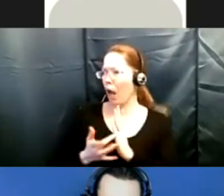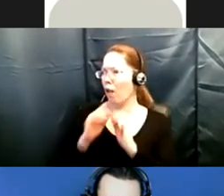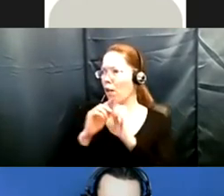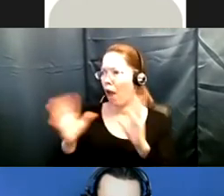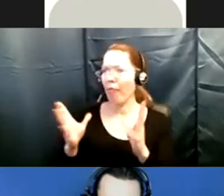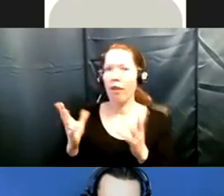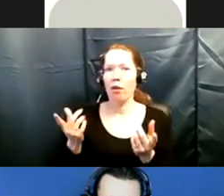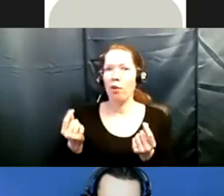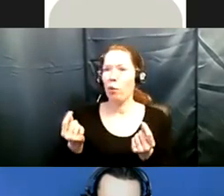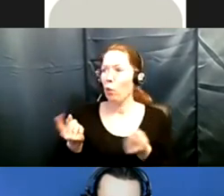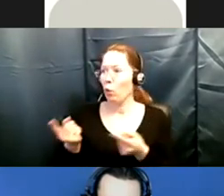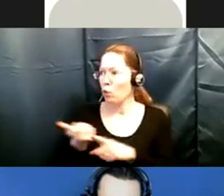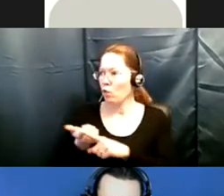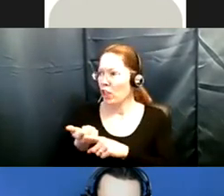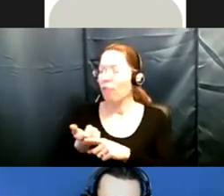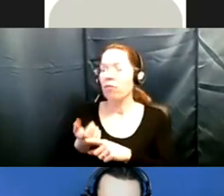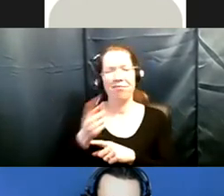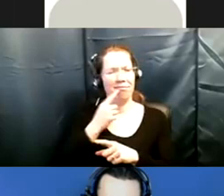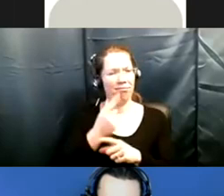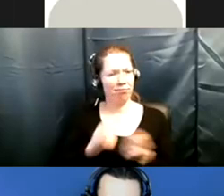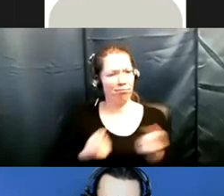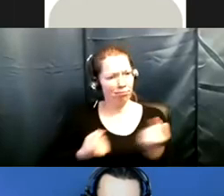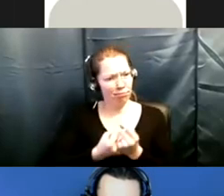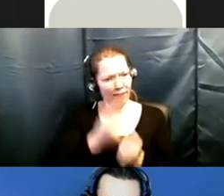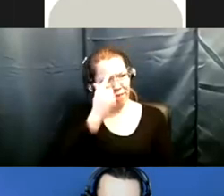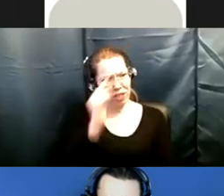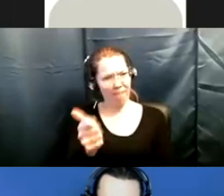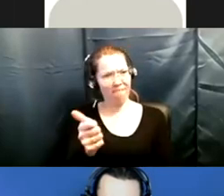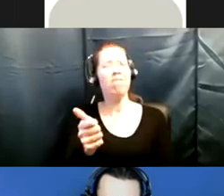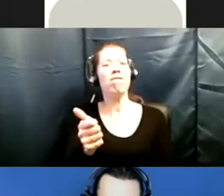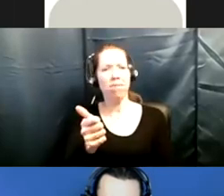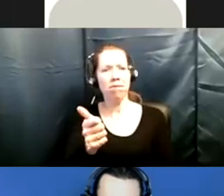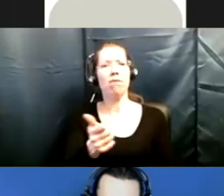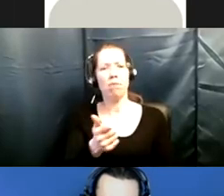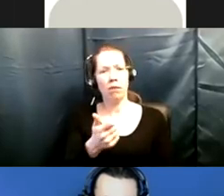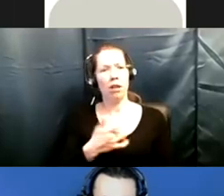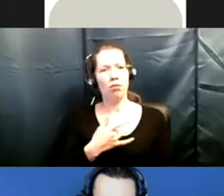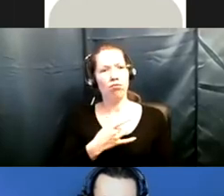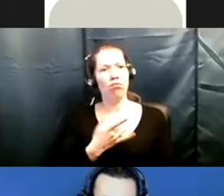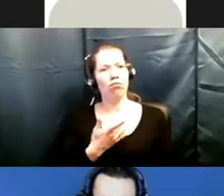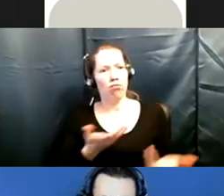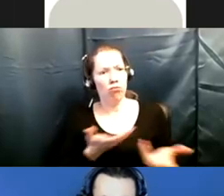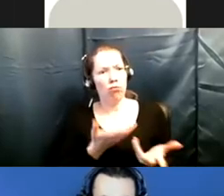First thing, advocate for yourself, and/or if you feel like you need to, have an